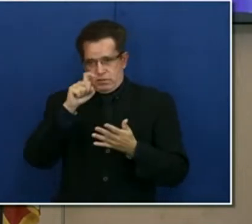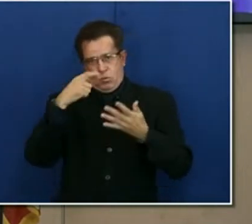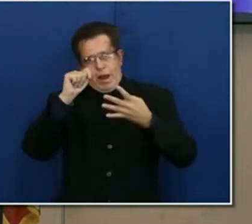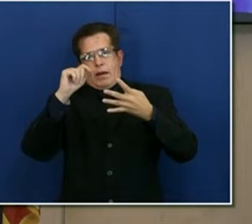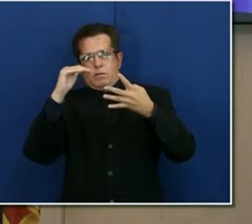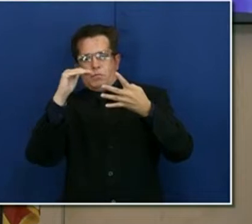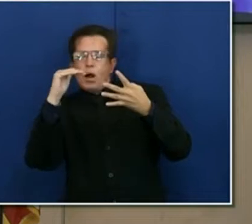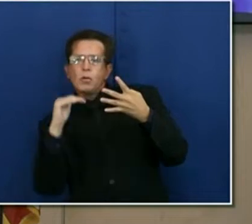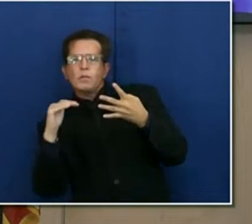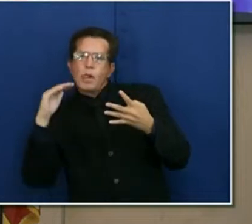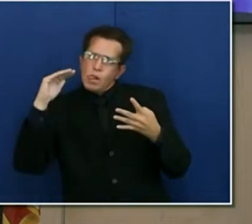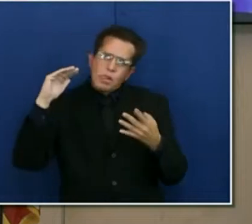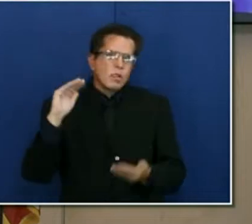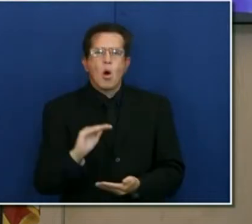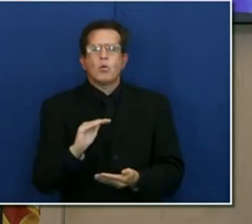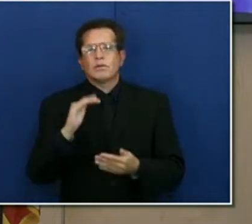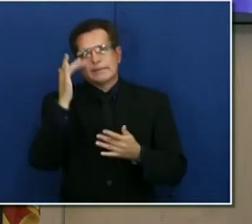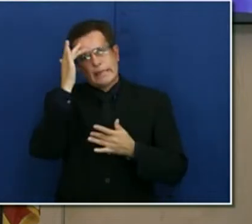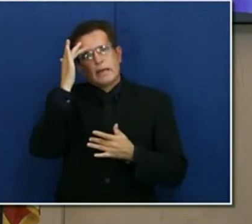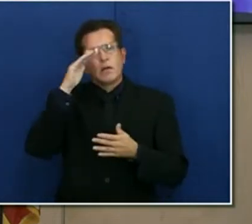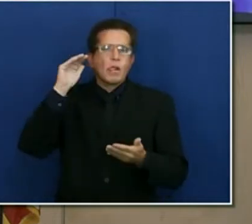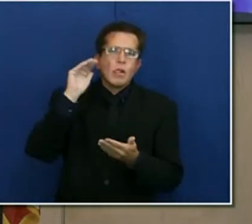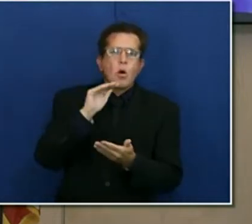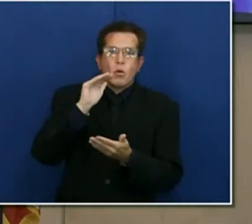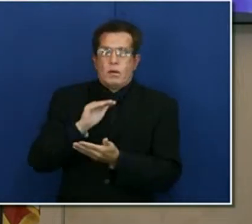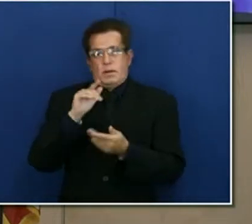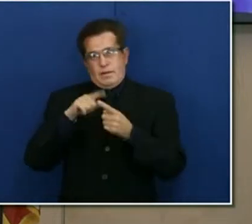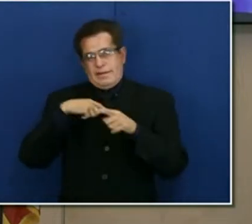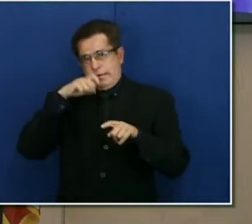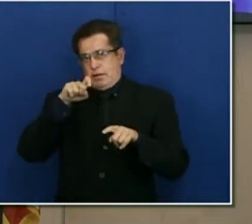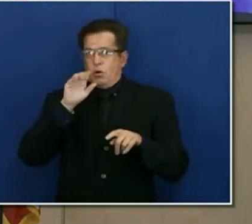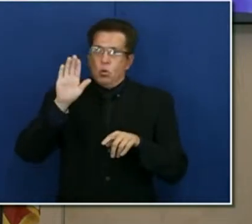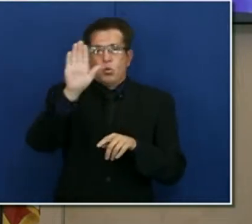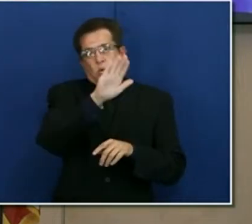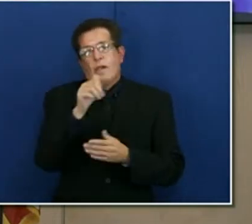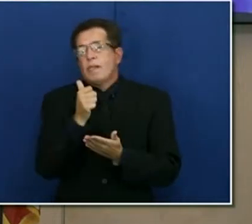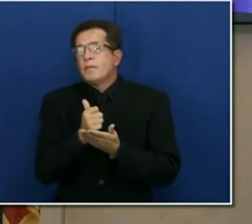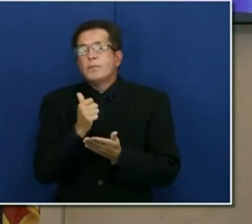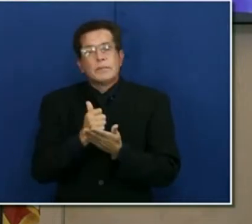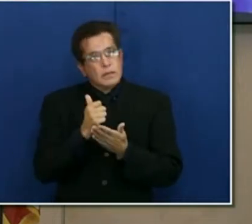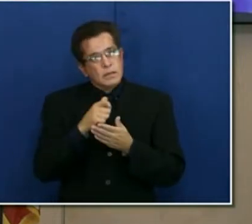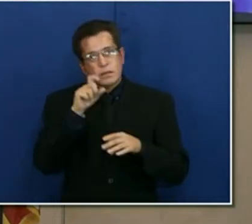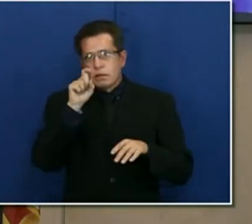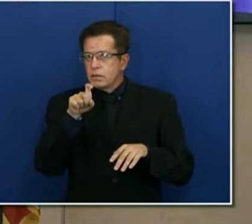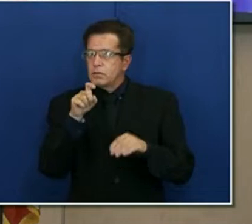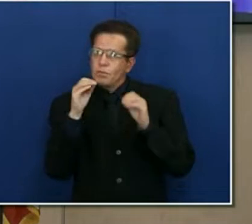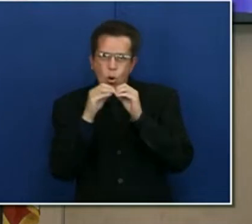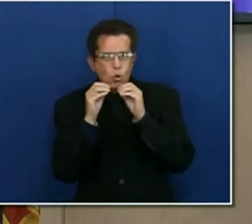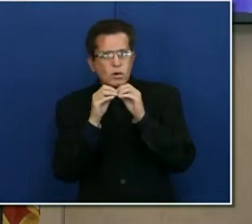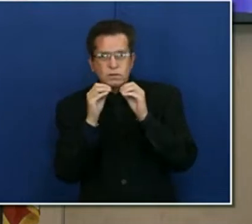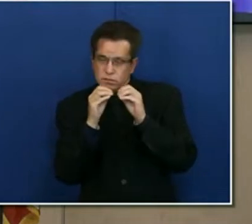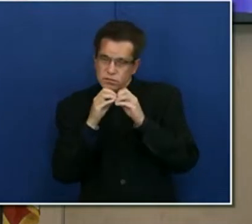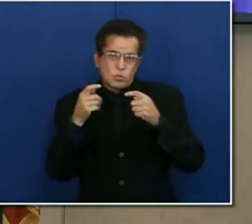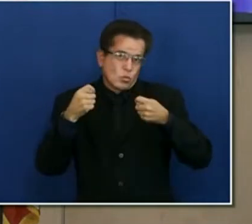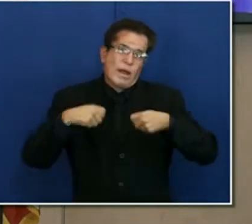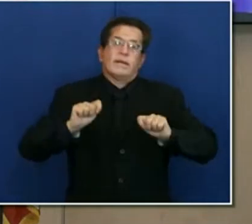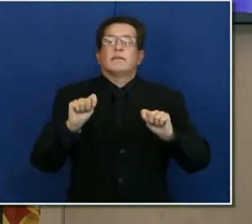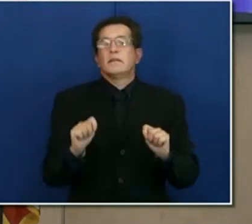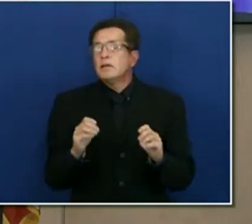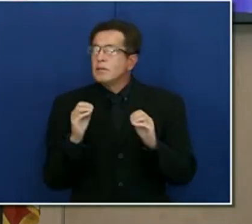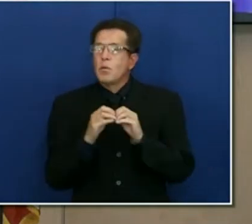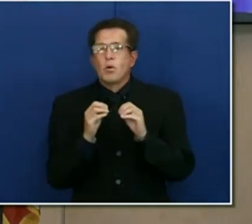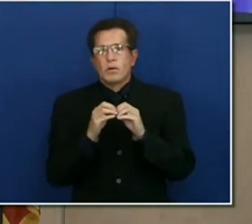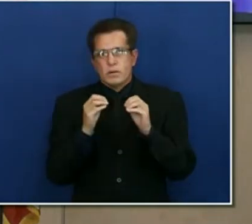tier? And in order to do that, it is going to take each and every one of us continuing to make even increased effort. While we